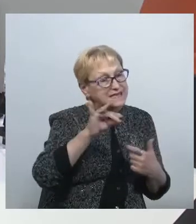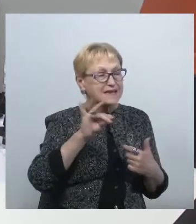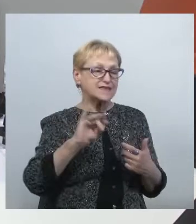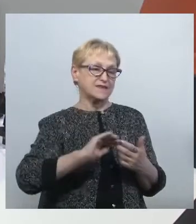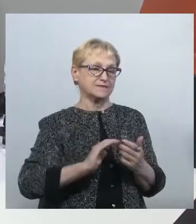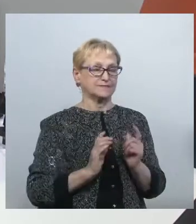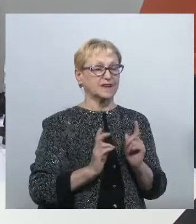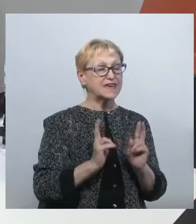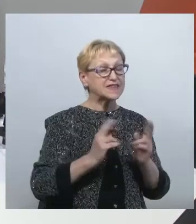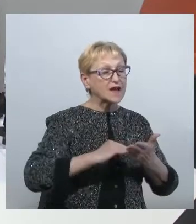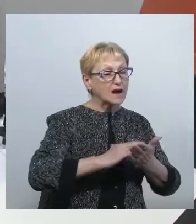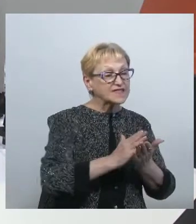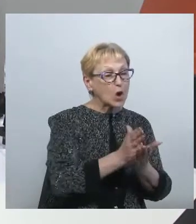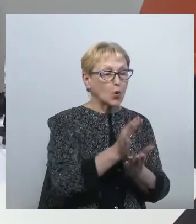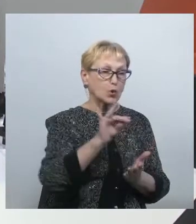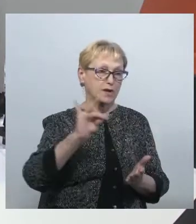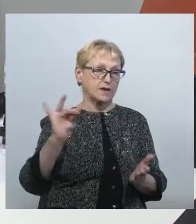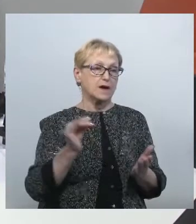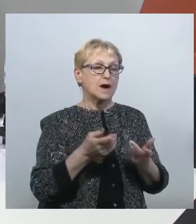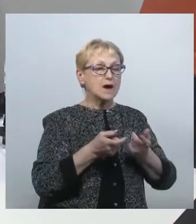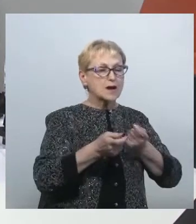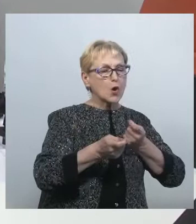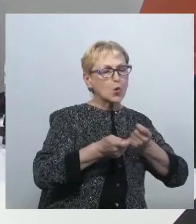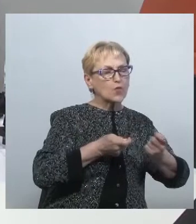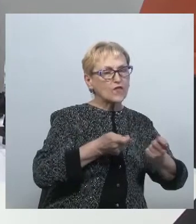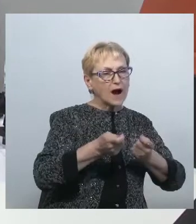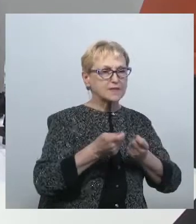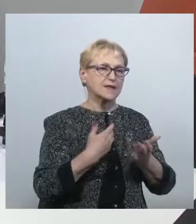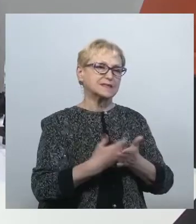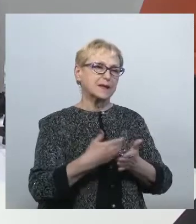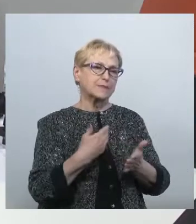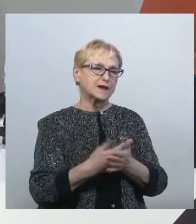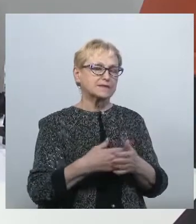But I'm speaking about information categories, right? It's about regulating